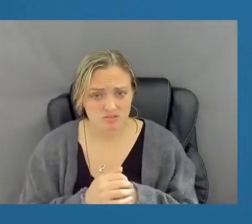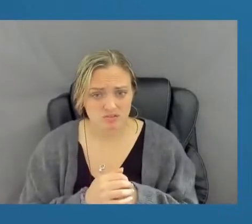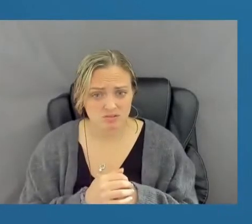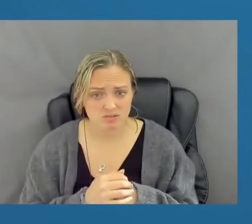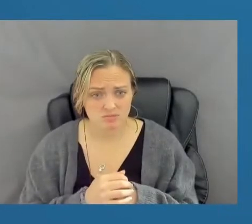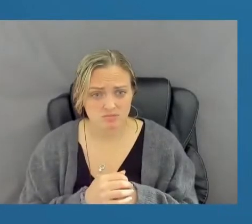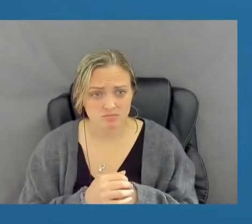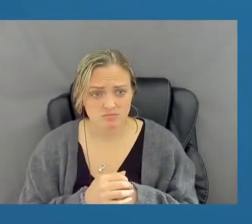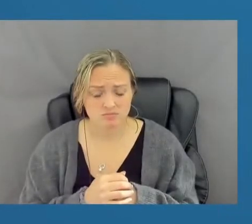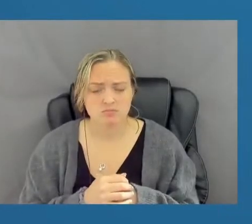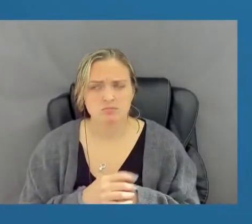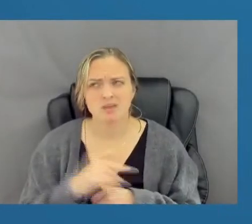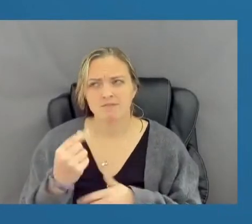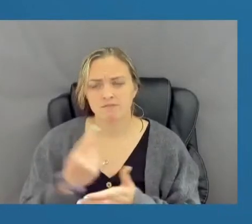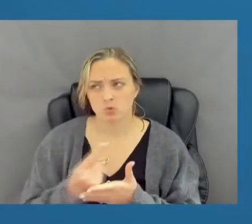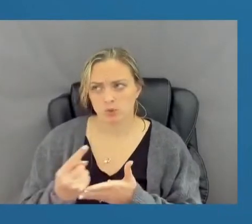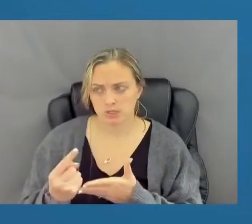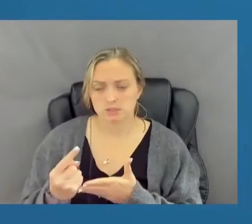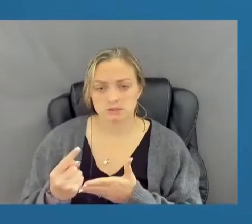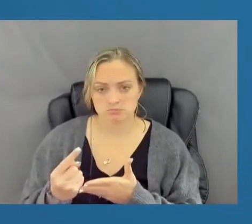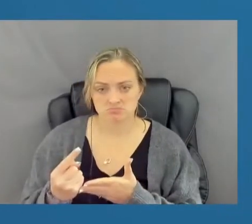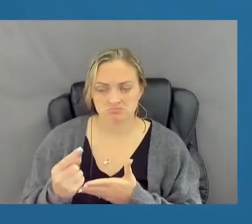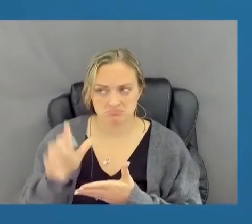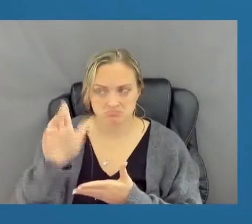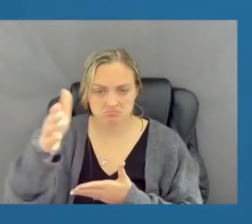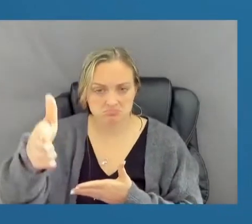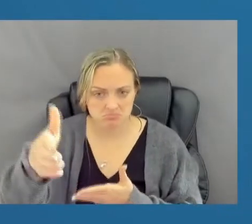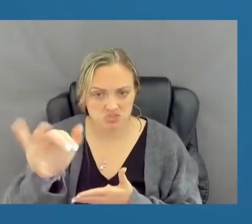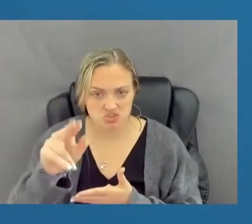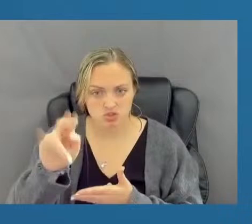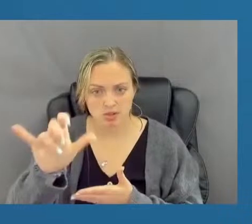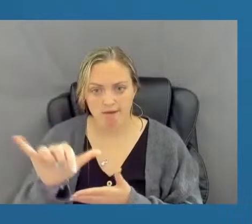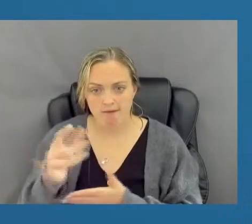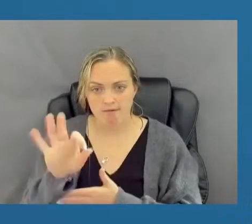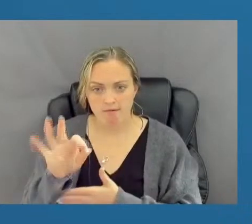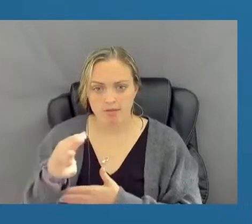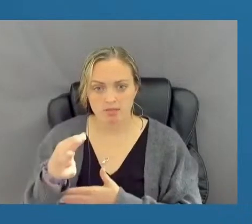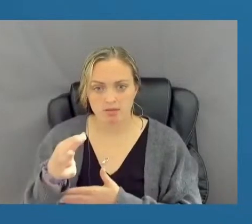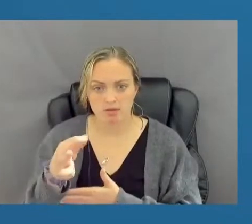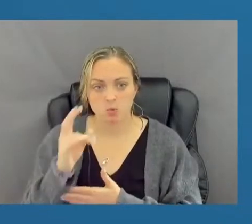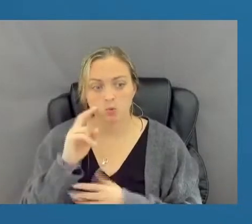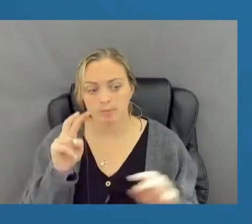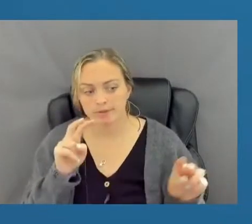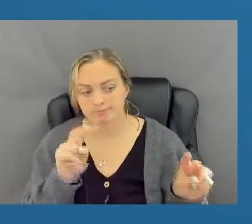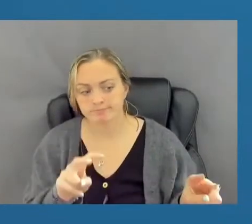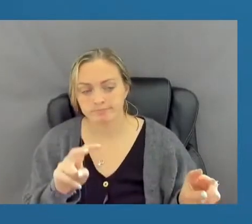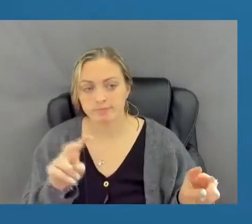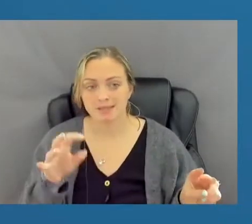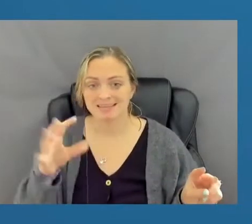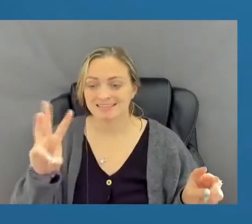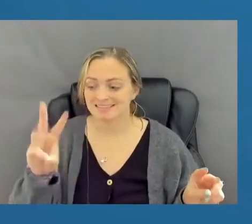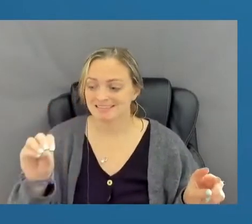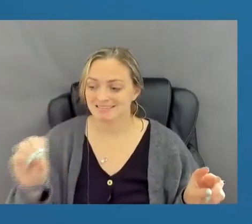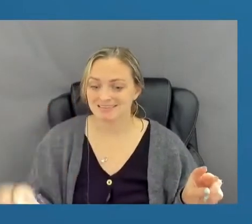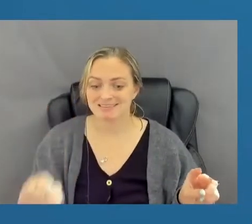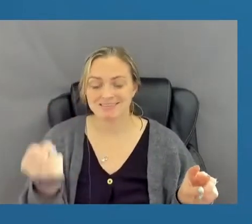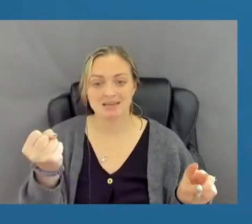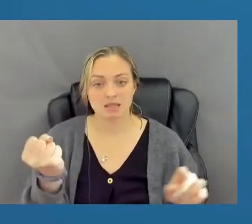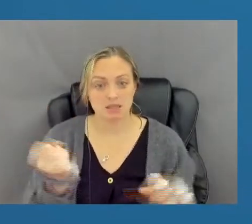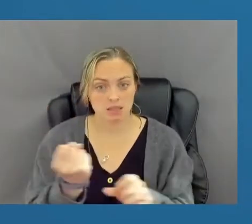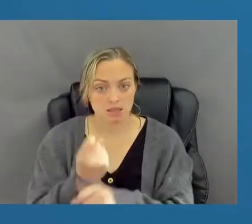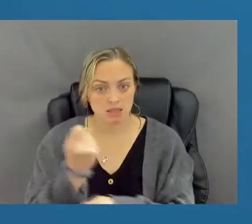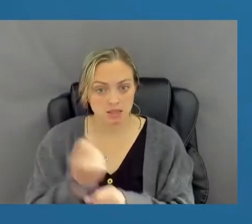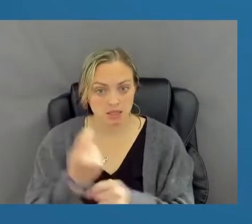You know, just a few weeks from now, July 9th, we'll be observing the 60th anniversary of